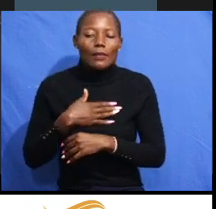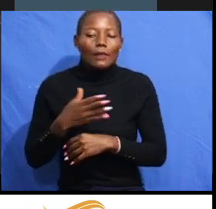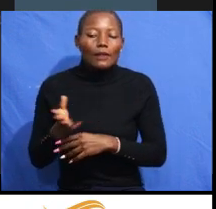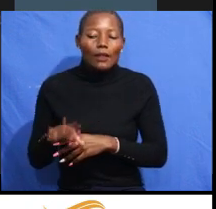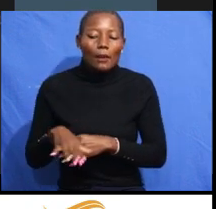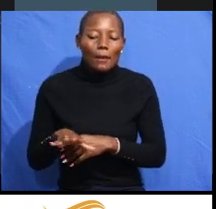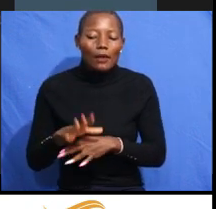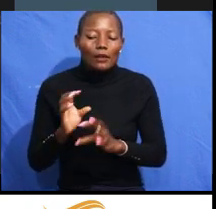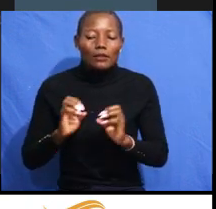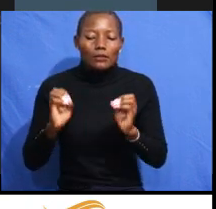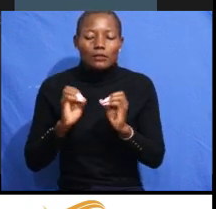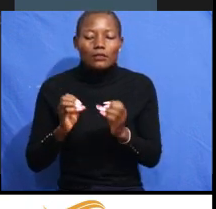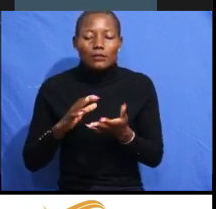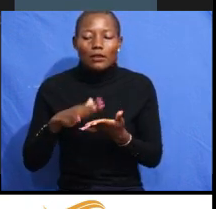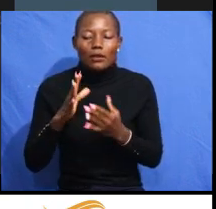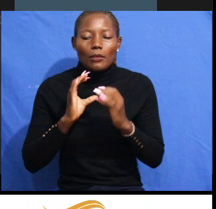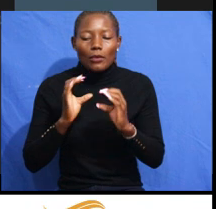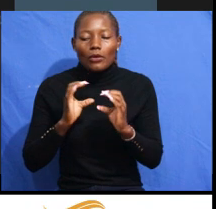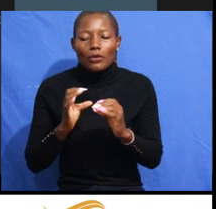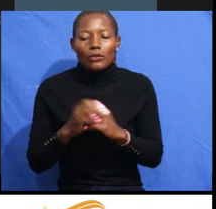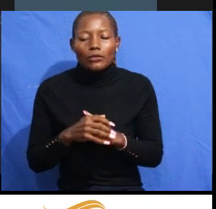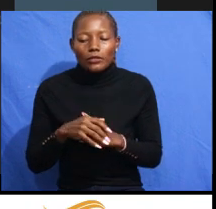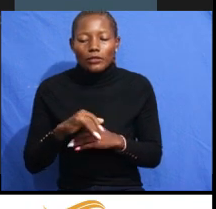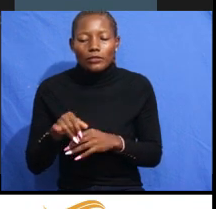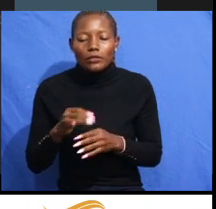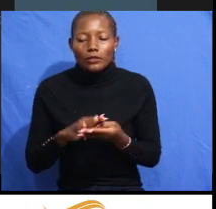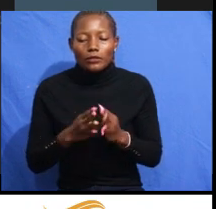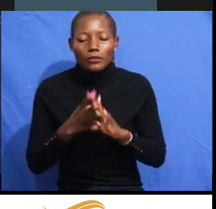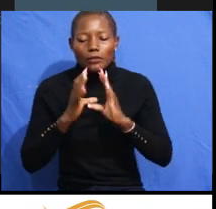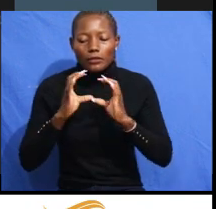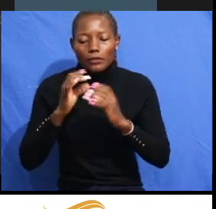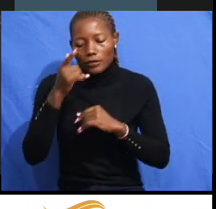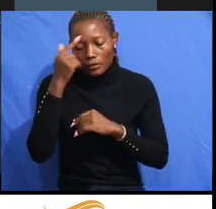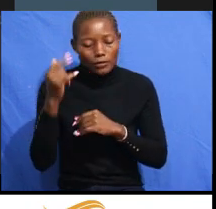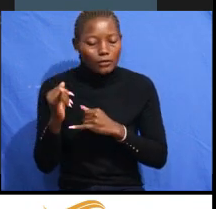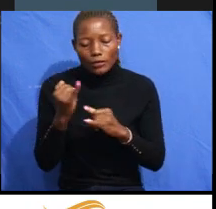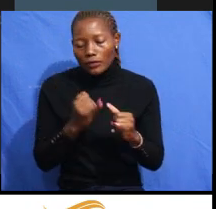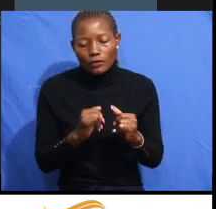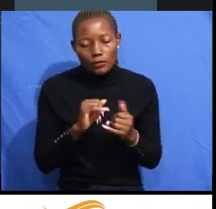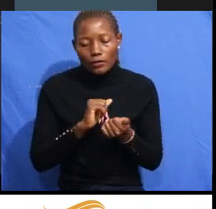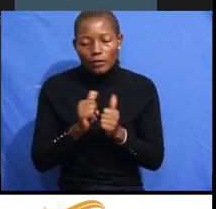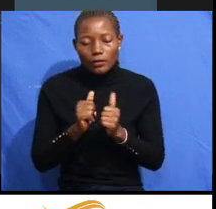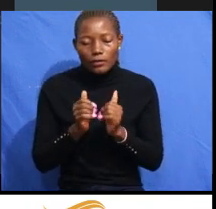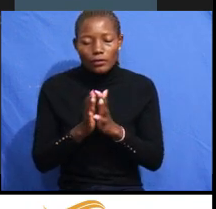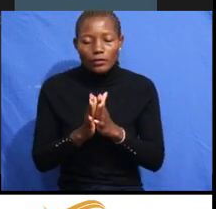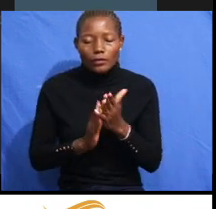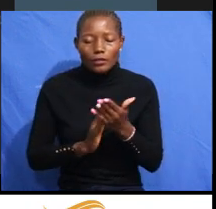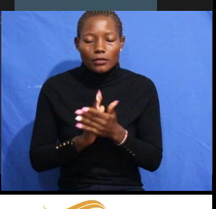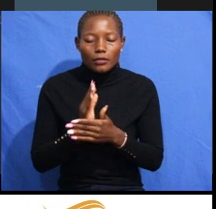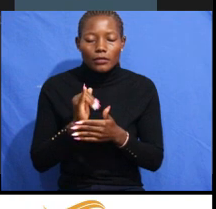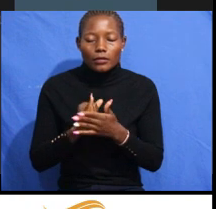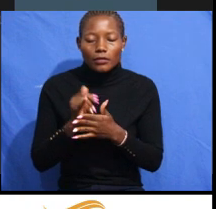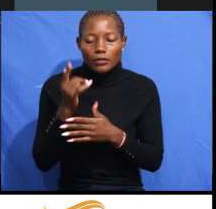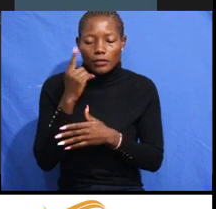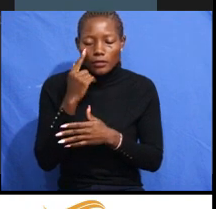their coaching. Most of the coaches just became coaches because they played the sport, and through that they learned, they saw what